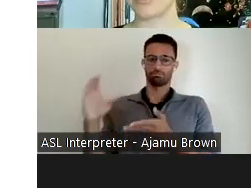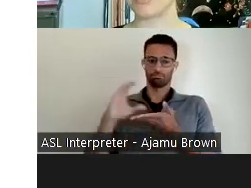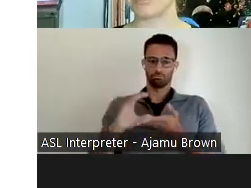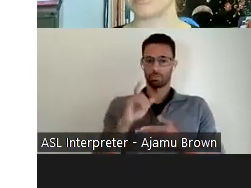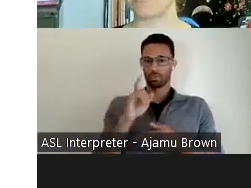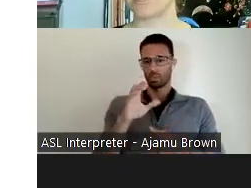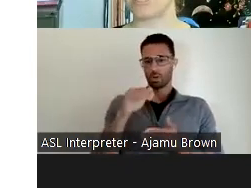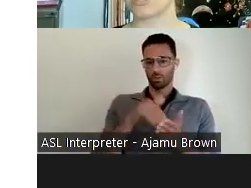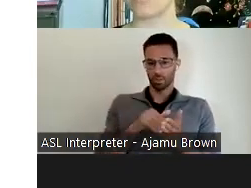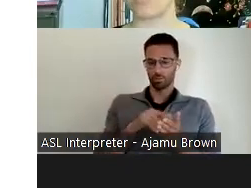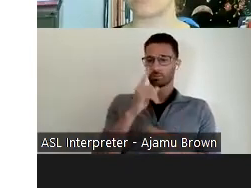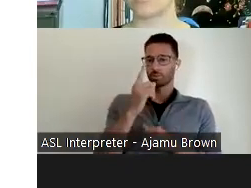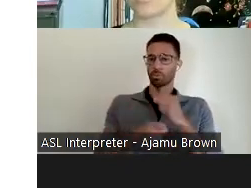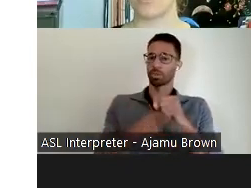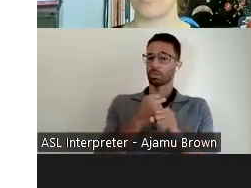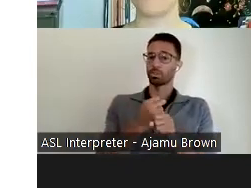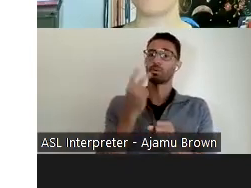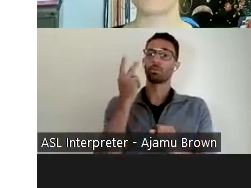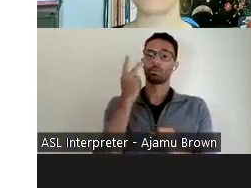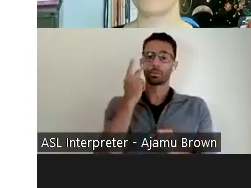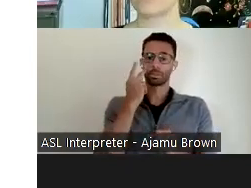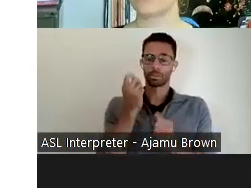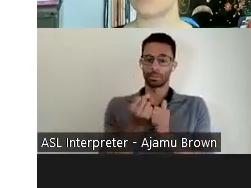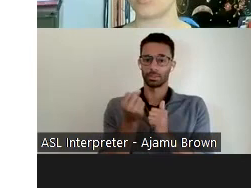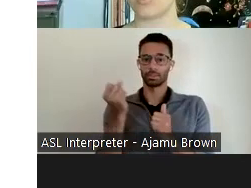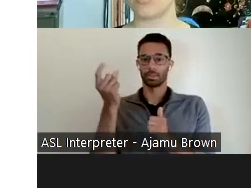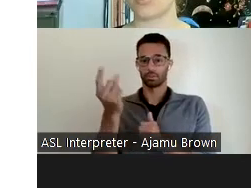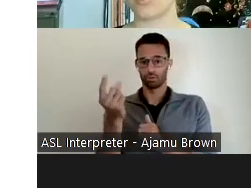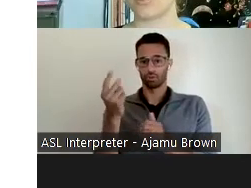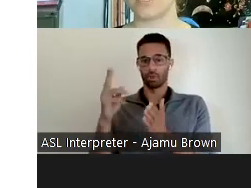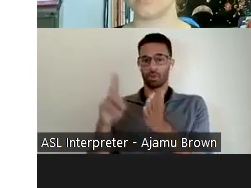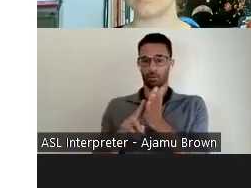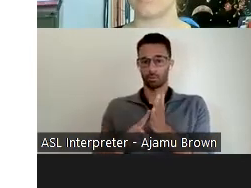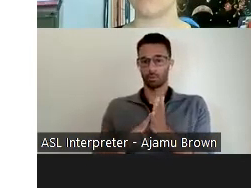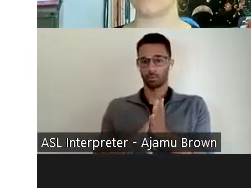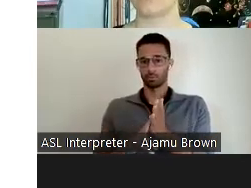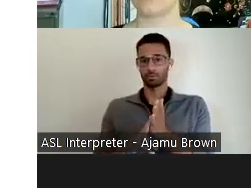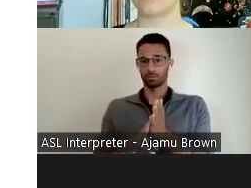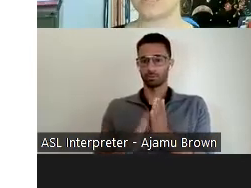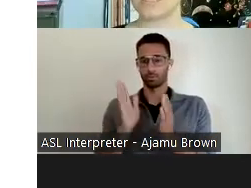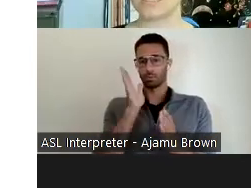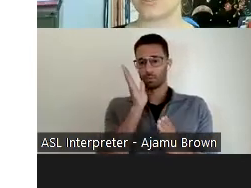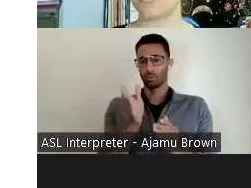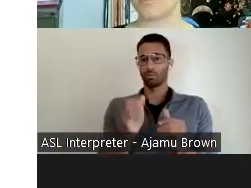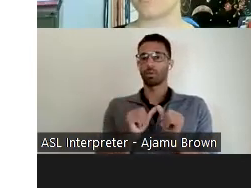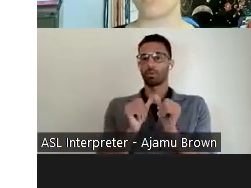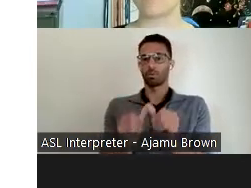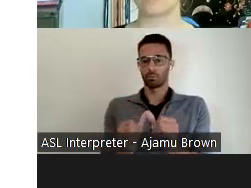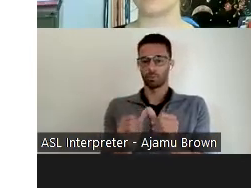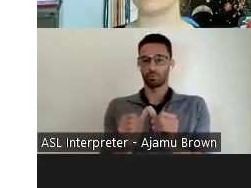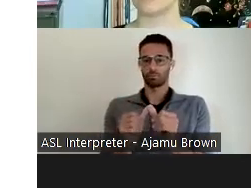how that goes next application round. And that will go through the end of this year.